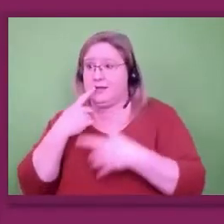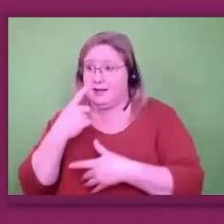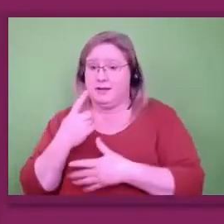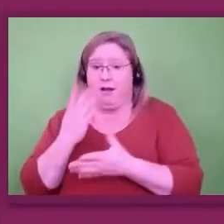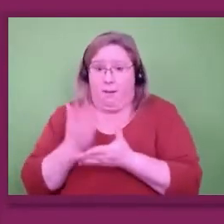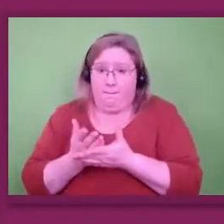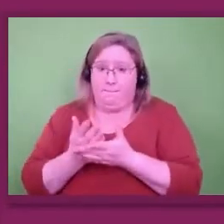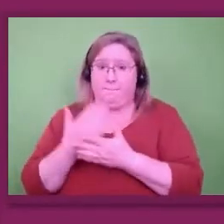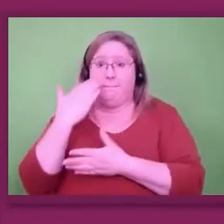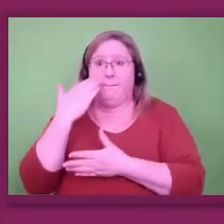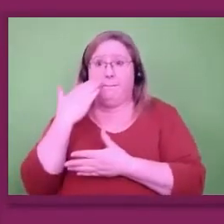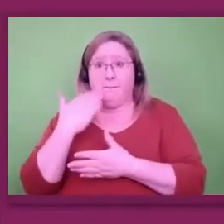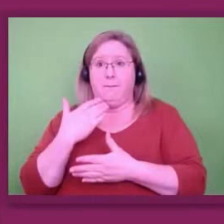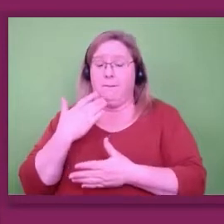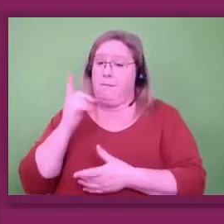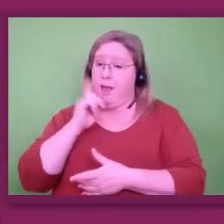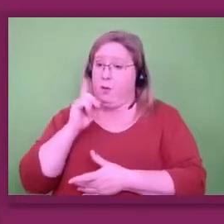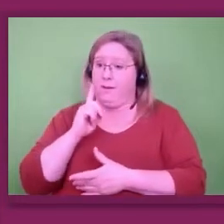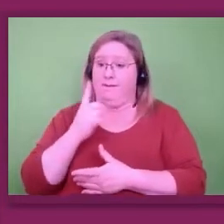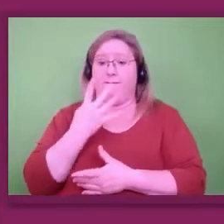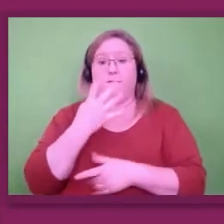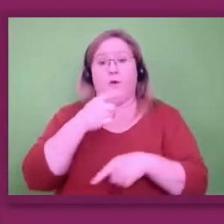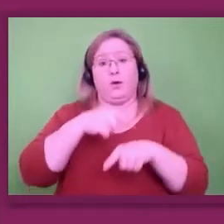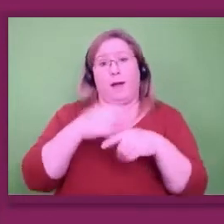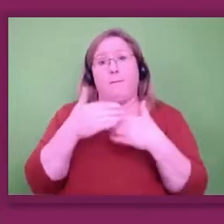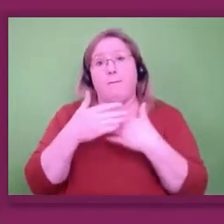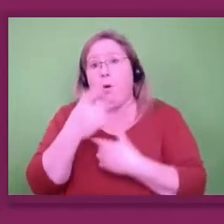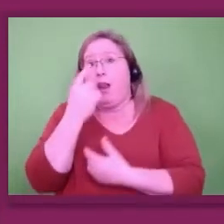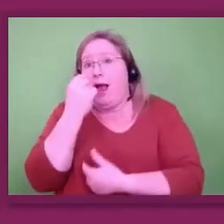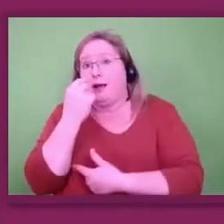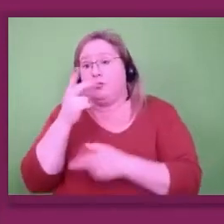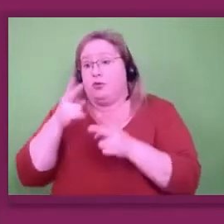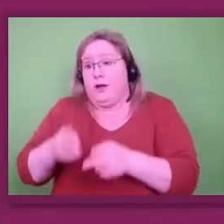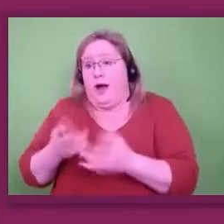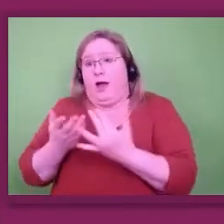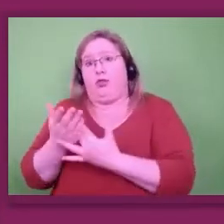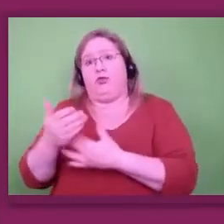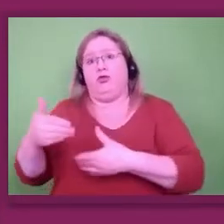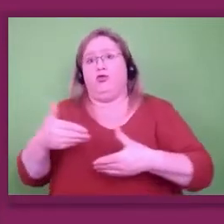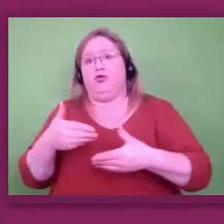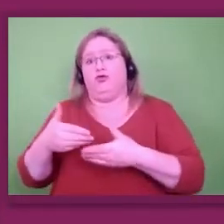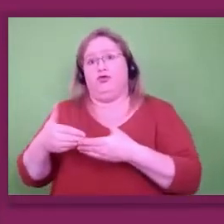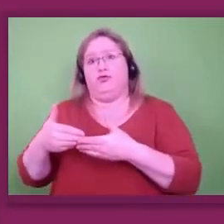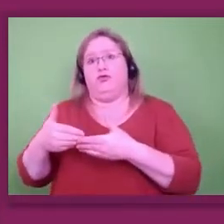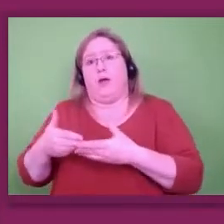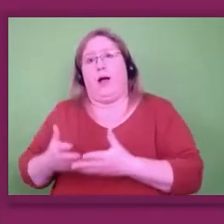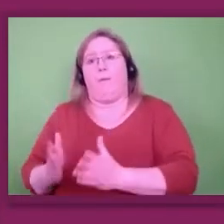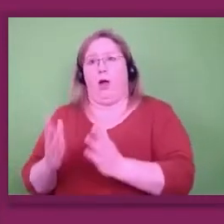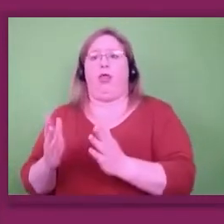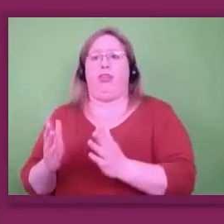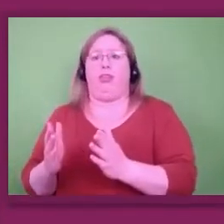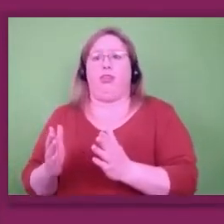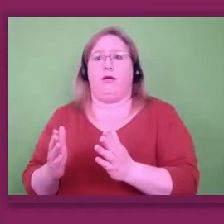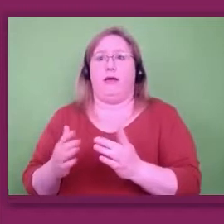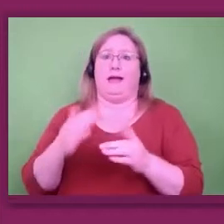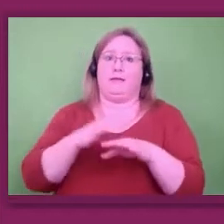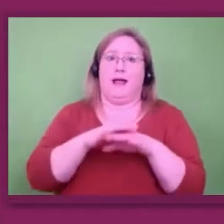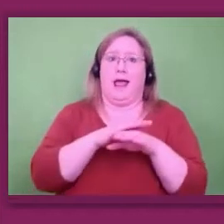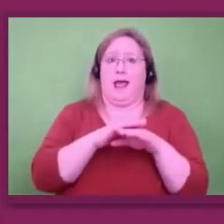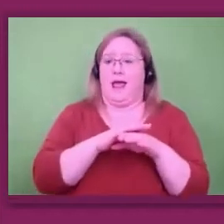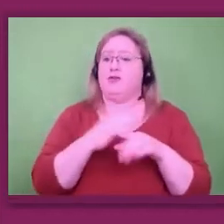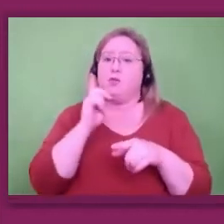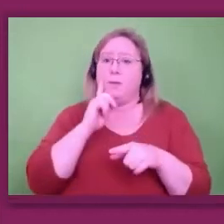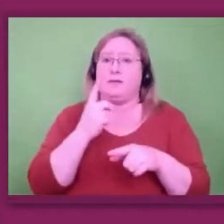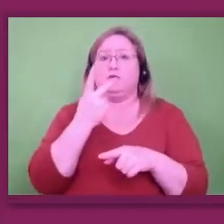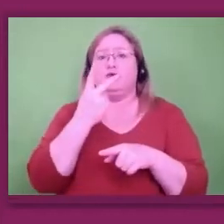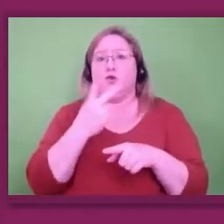to die in childbirth than are white women. And Asian women are 2 times more likely to die. And although